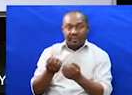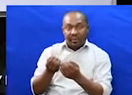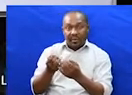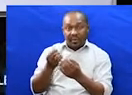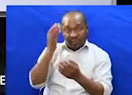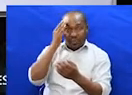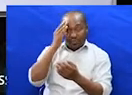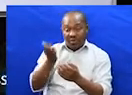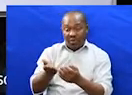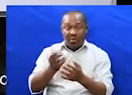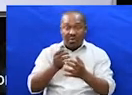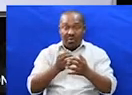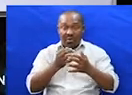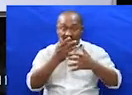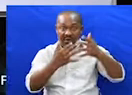one,